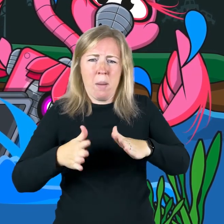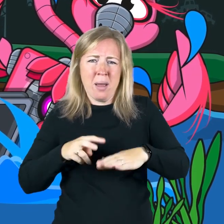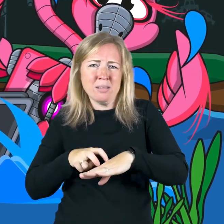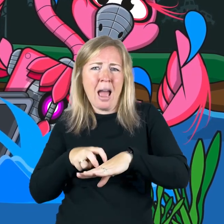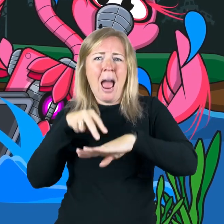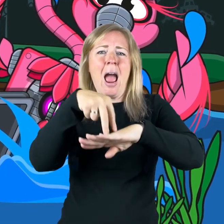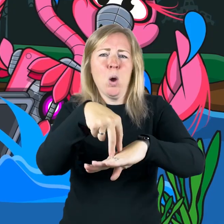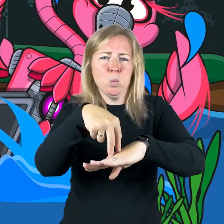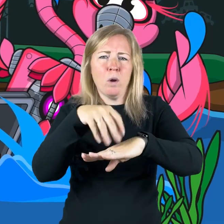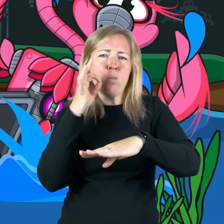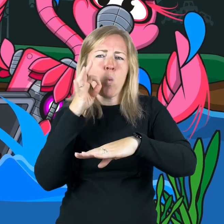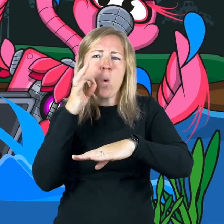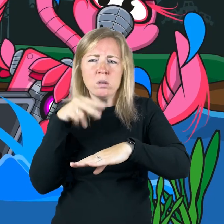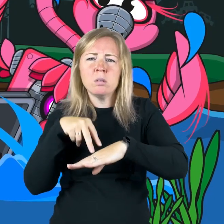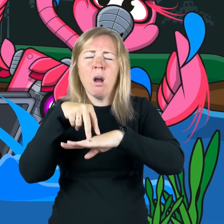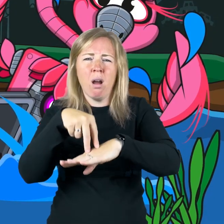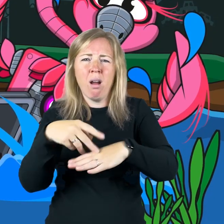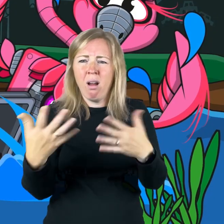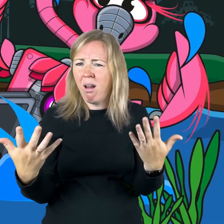the bed of the lake.